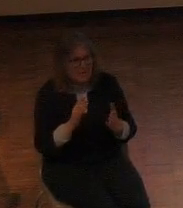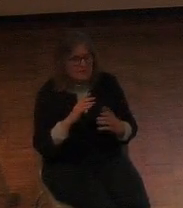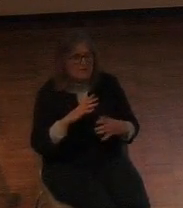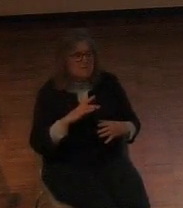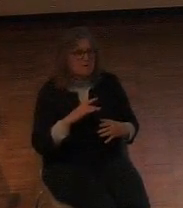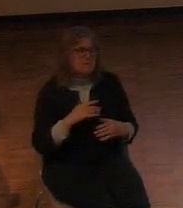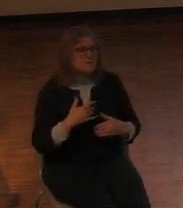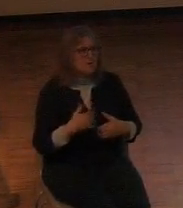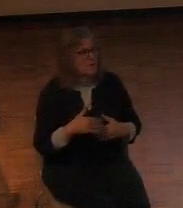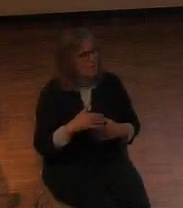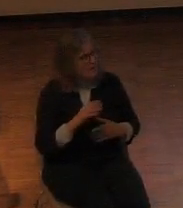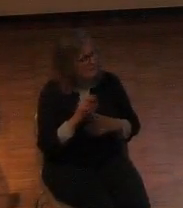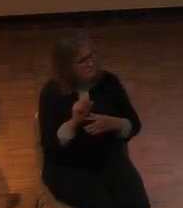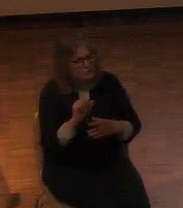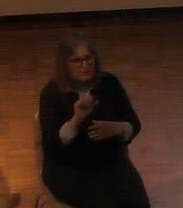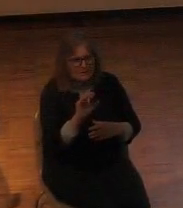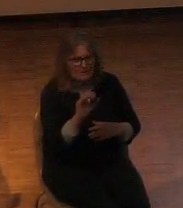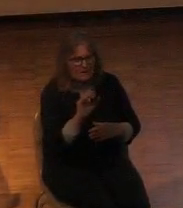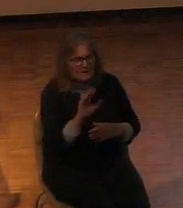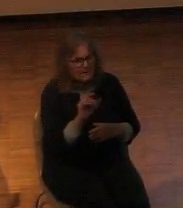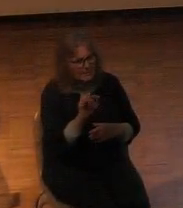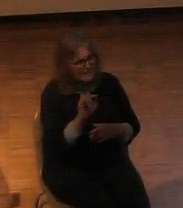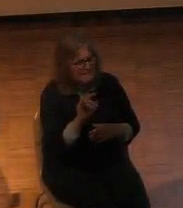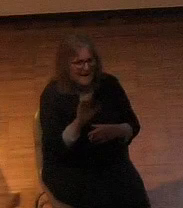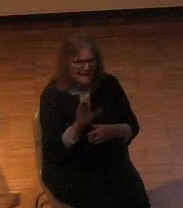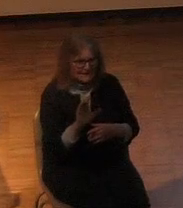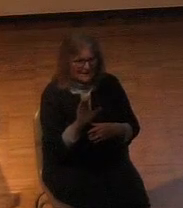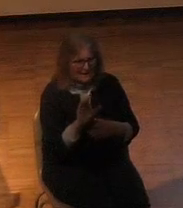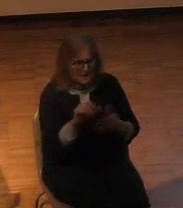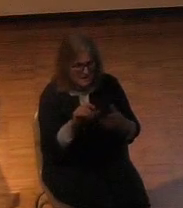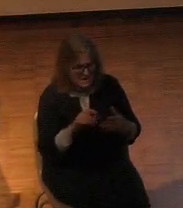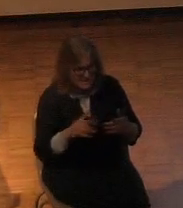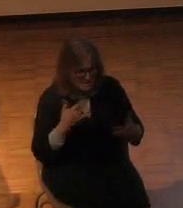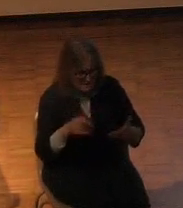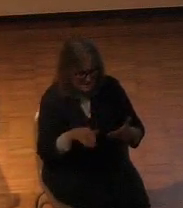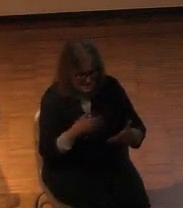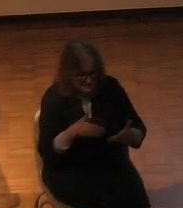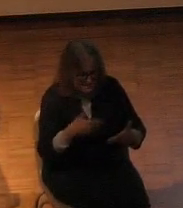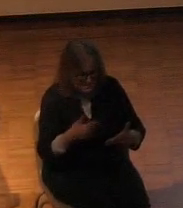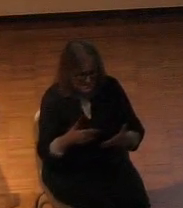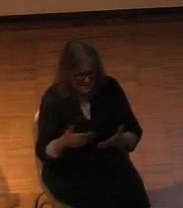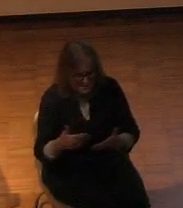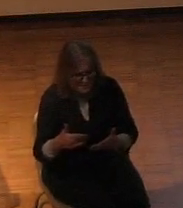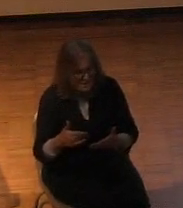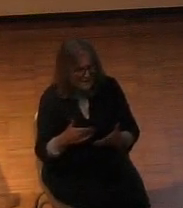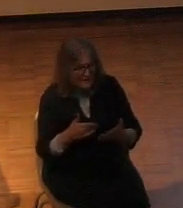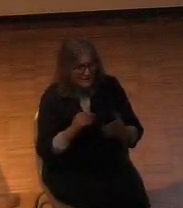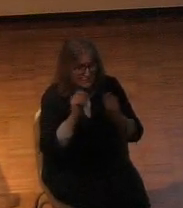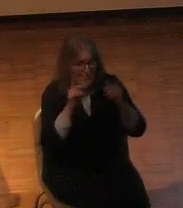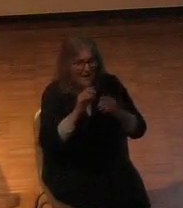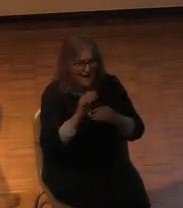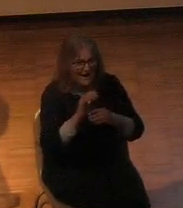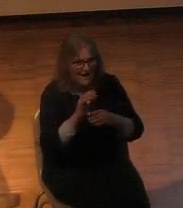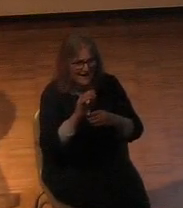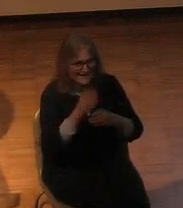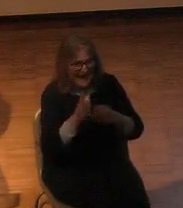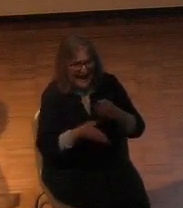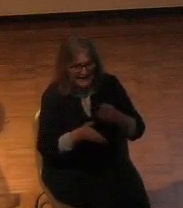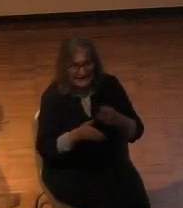climactic page-turner, surprise ending, if you haven't read it,